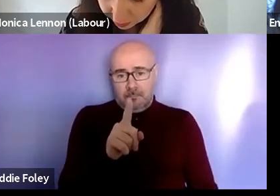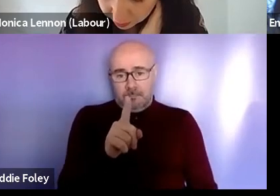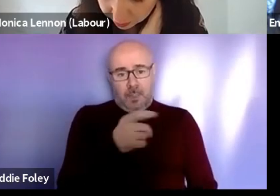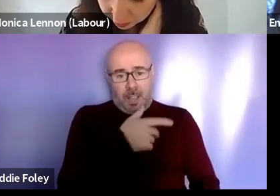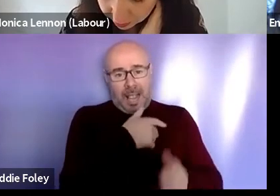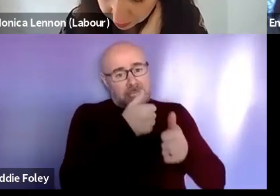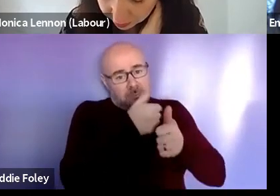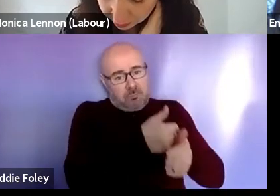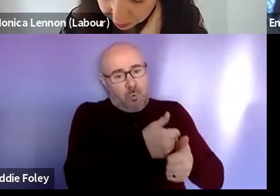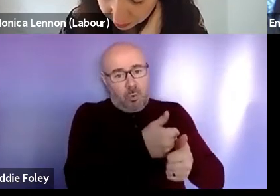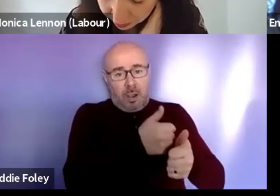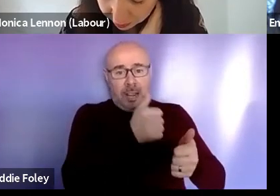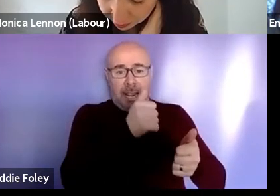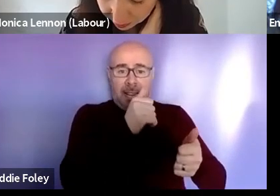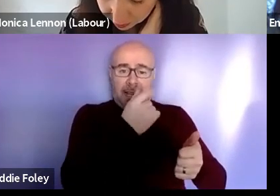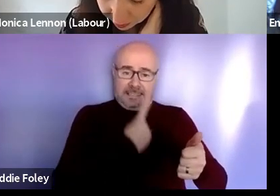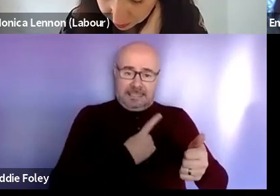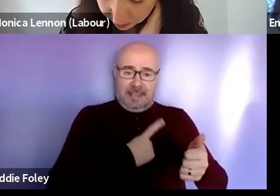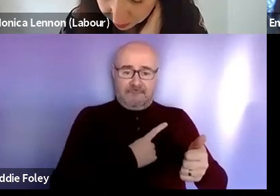support. And I think some of the